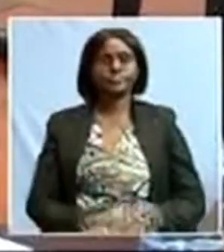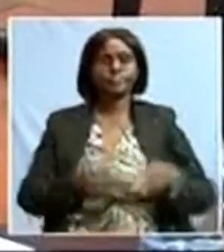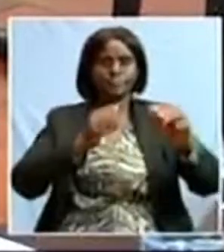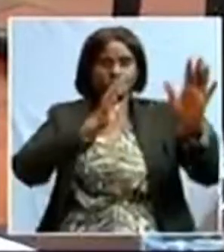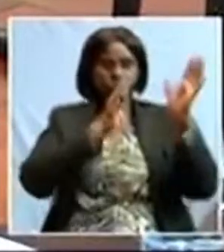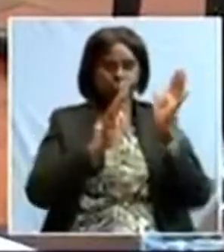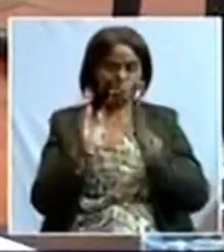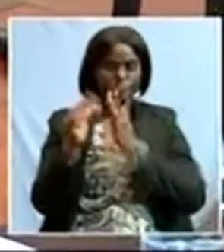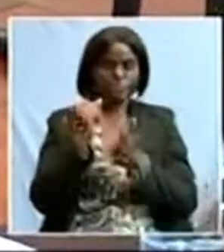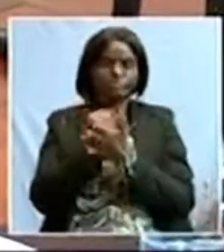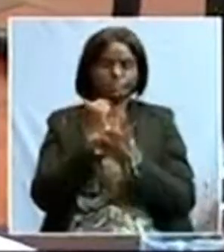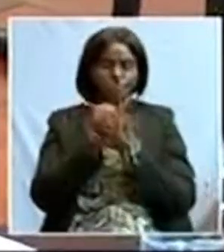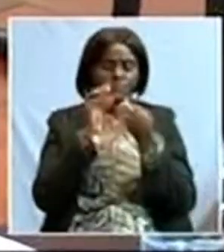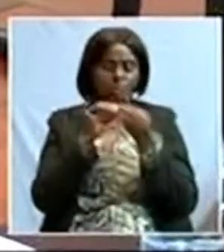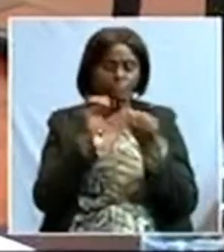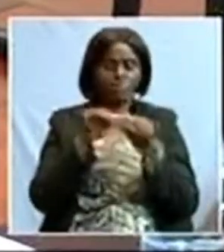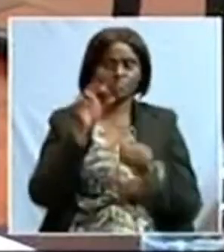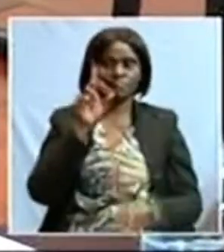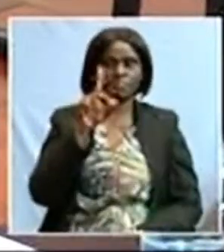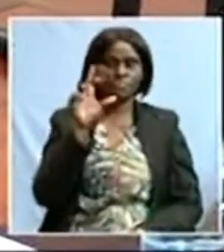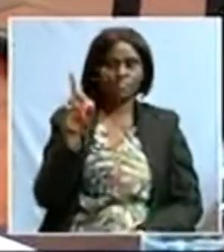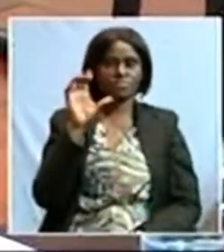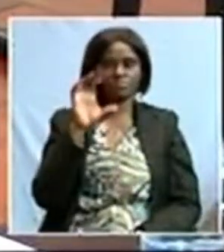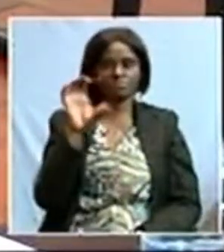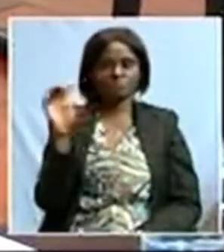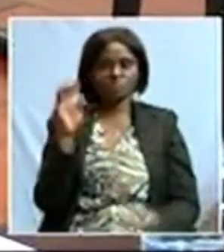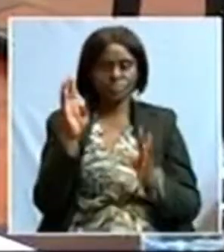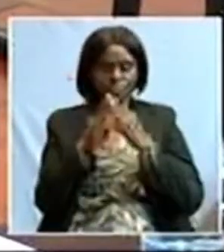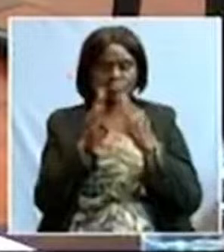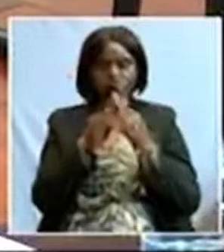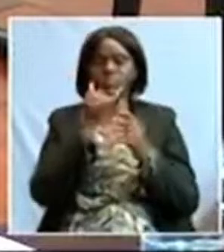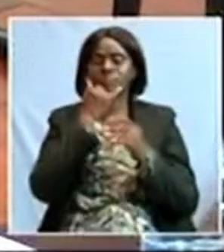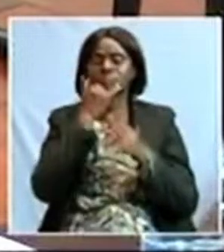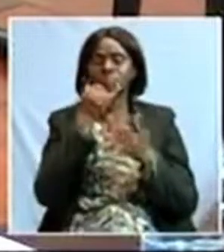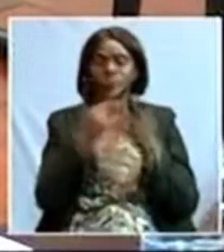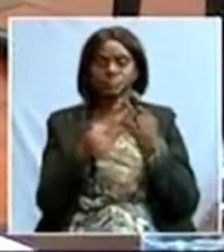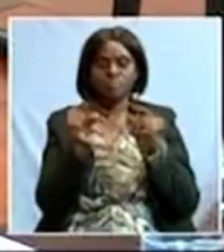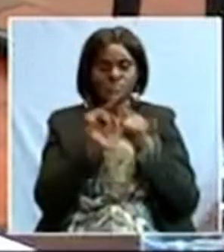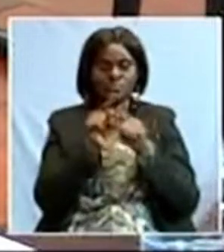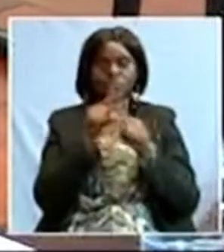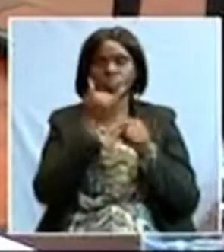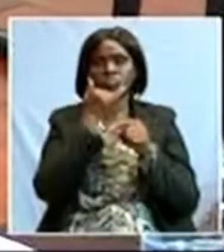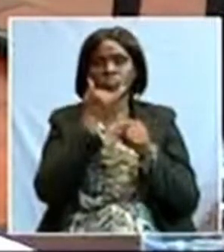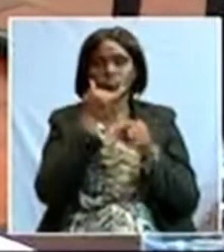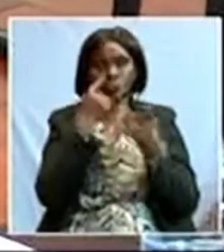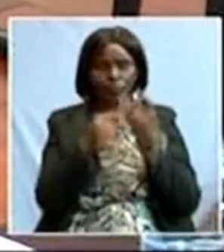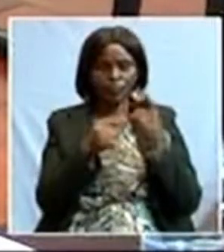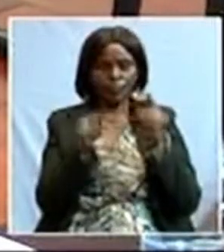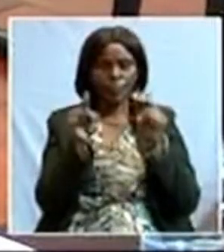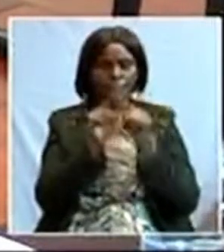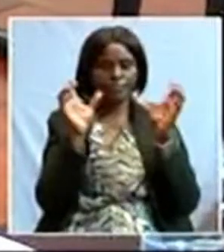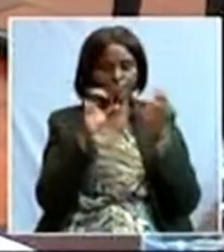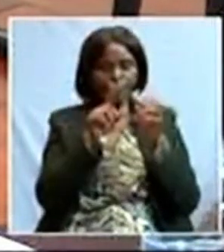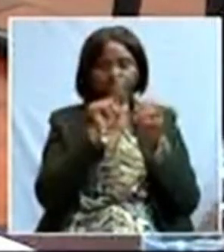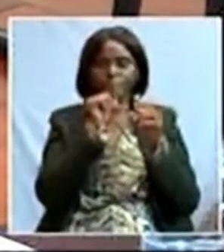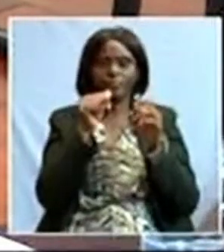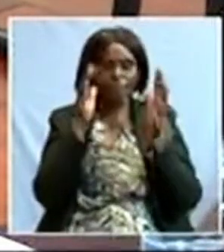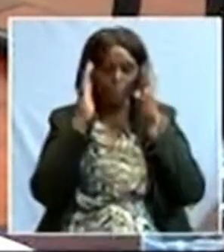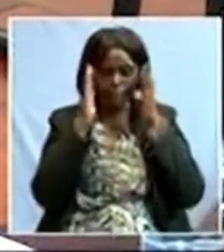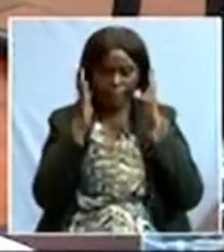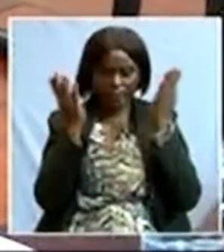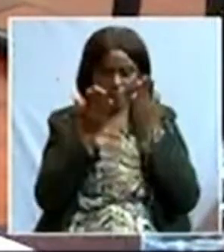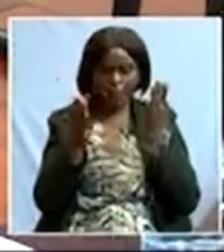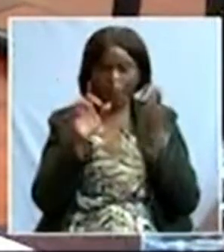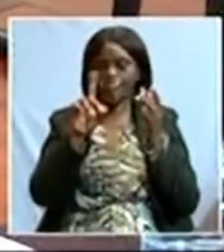Preparation and facilitation of DDCC meetings. Cause of the query. The cause of the query was that Council did not attend